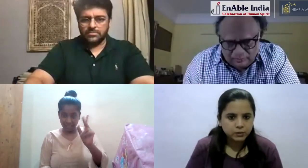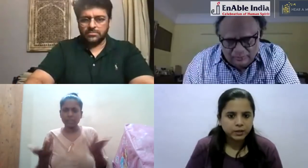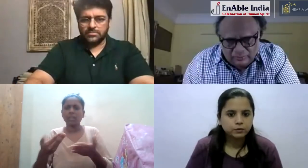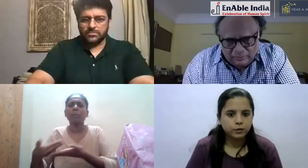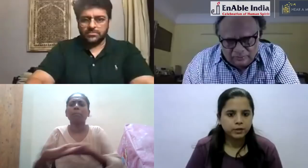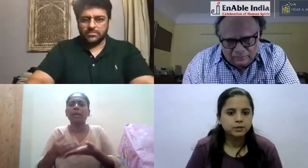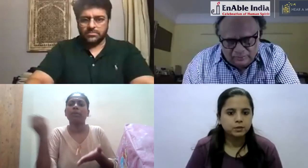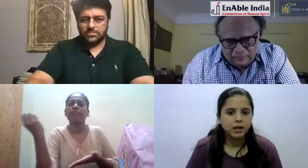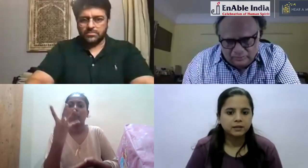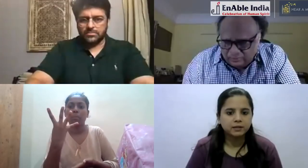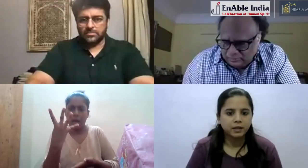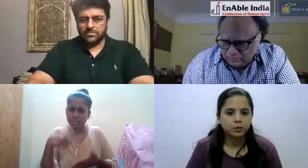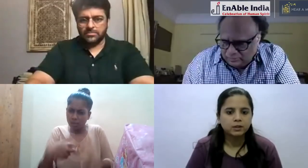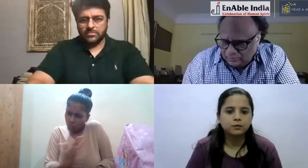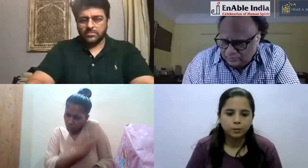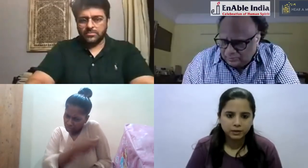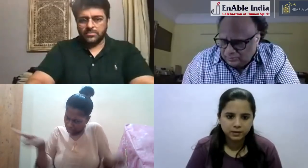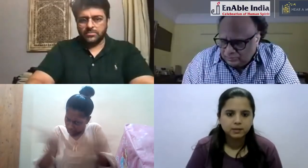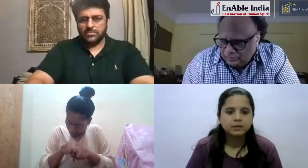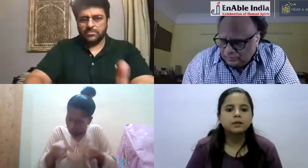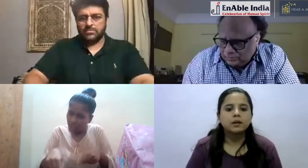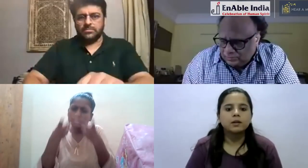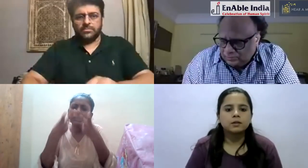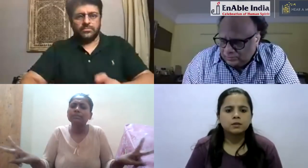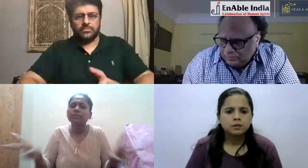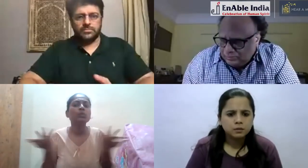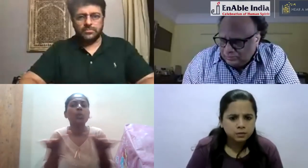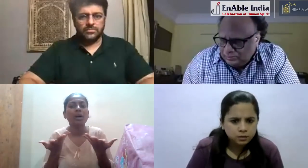The first one is 4 years old, and the second one is 4 months.